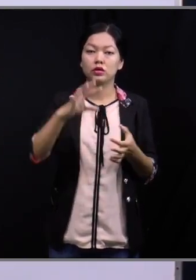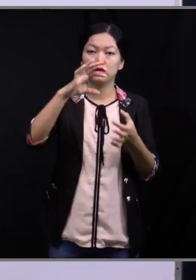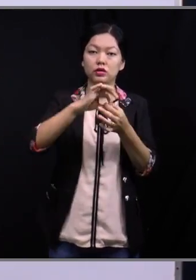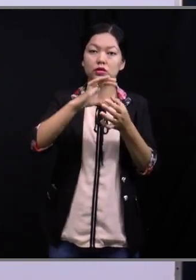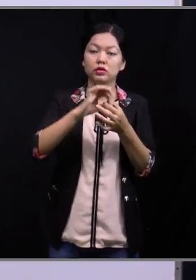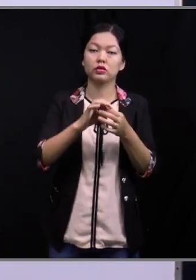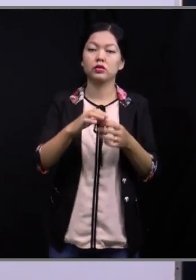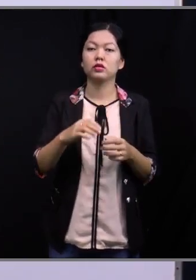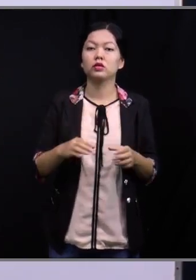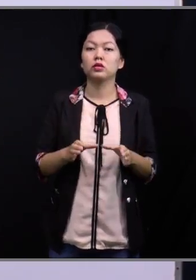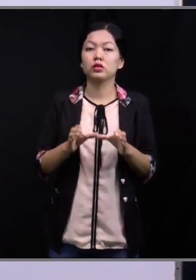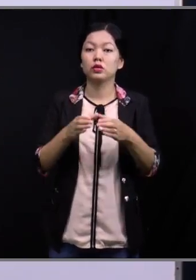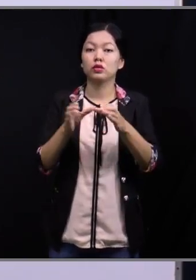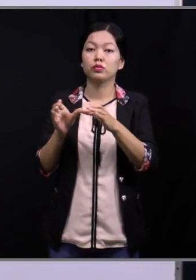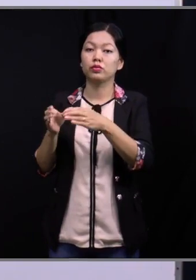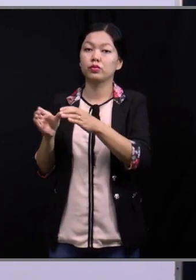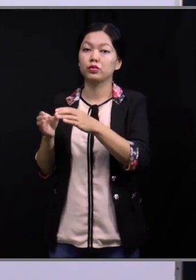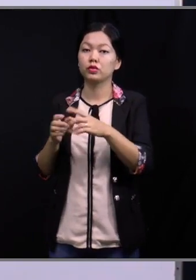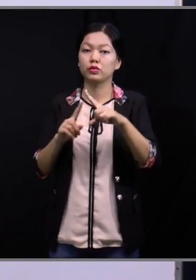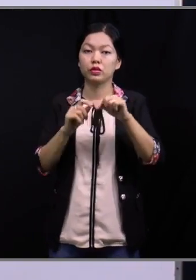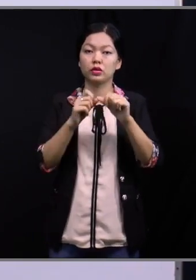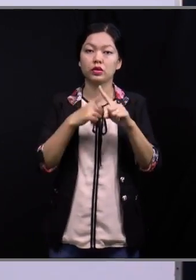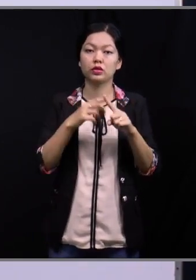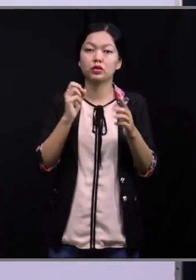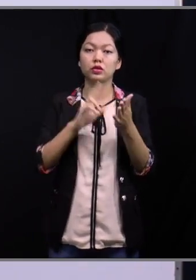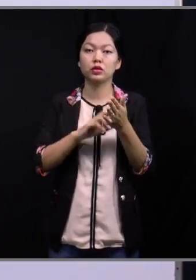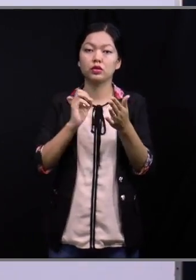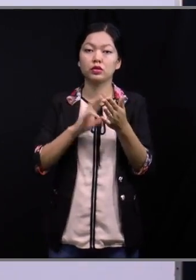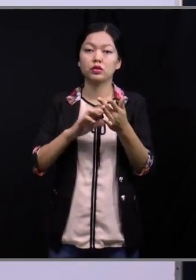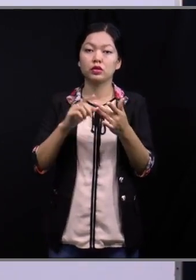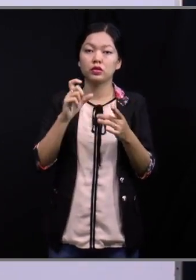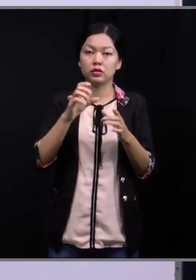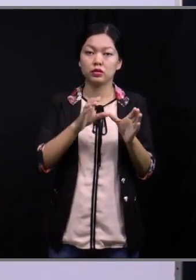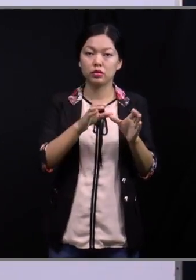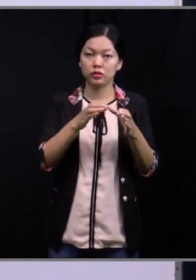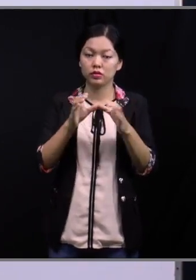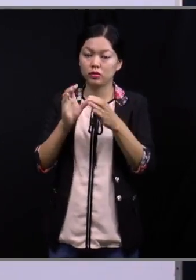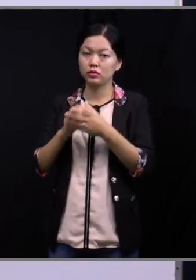said, this putting up of these taxonomic categories in